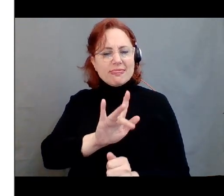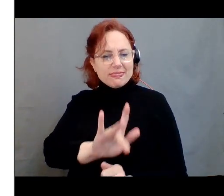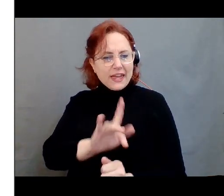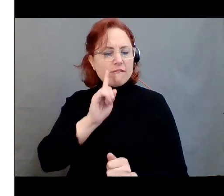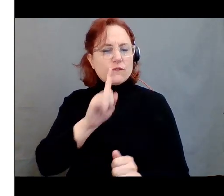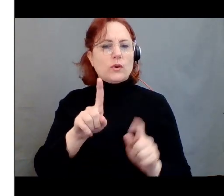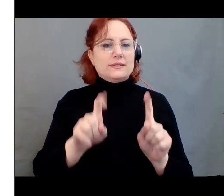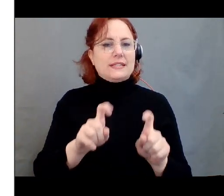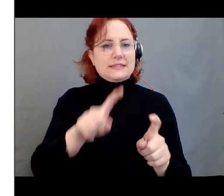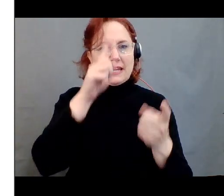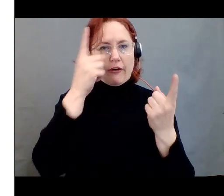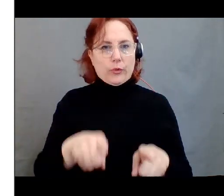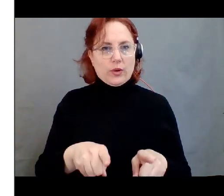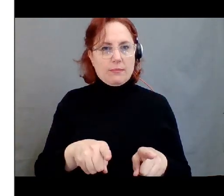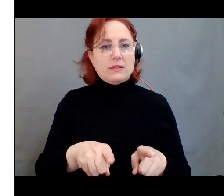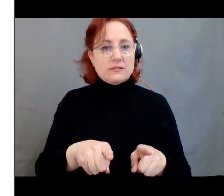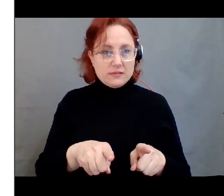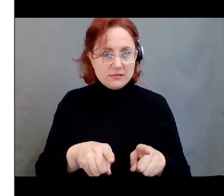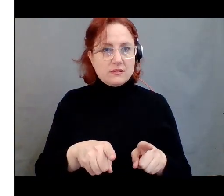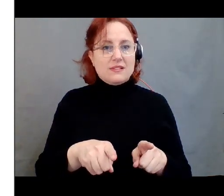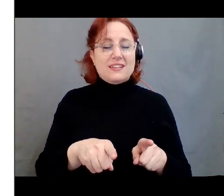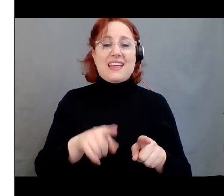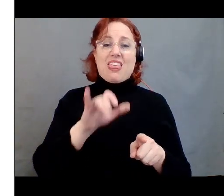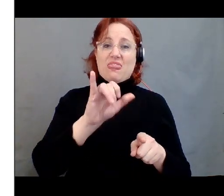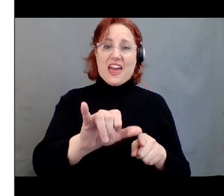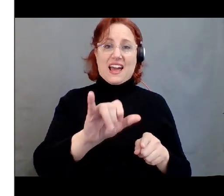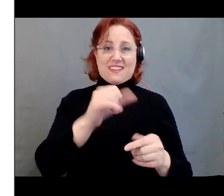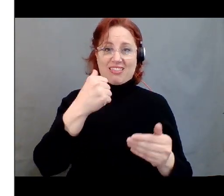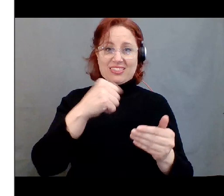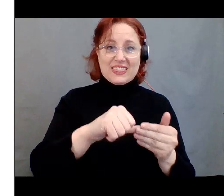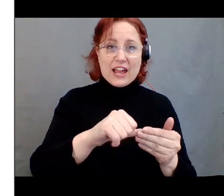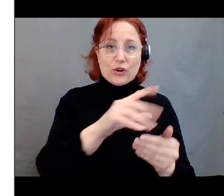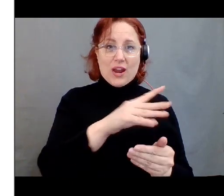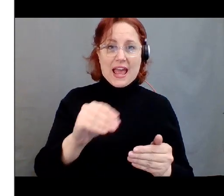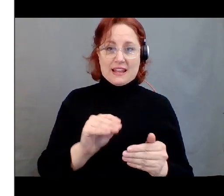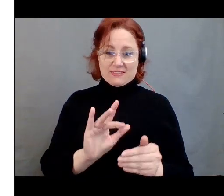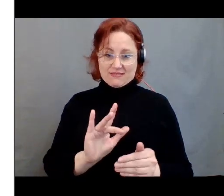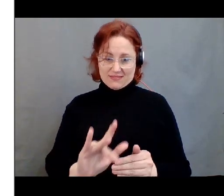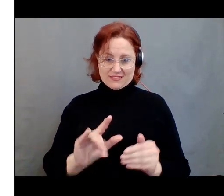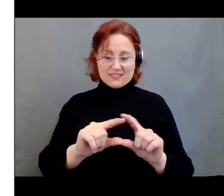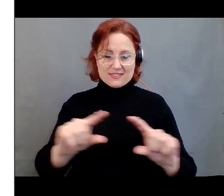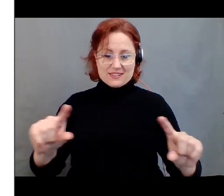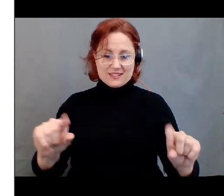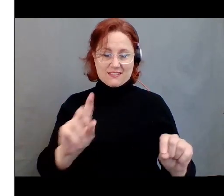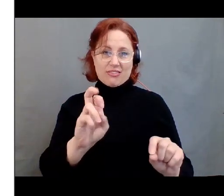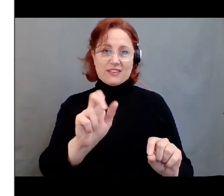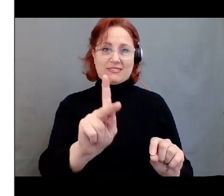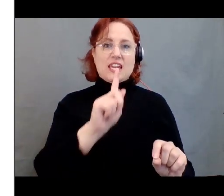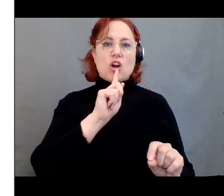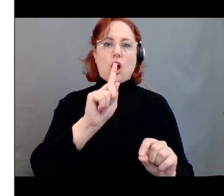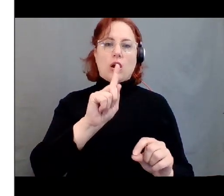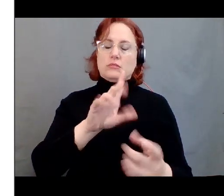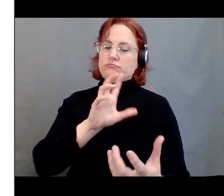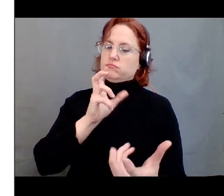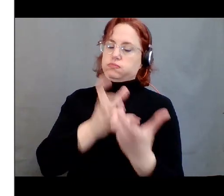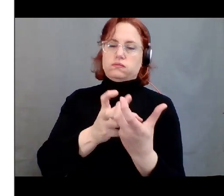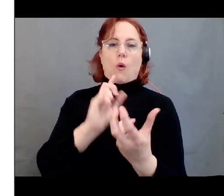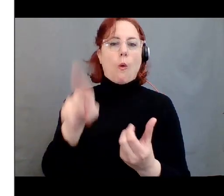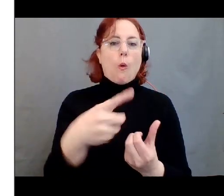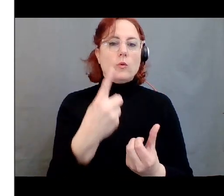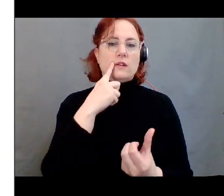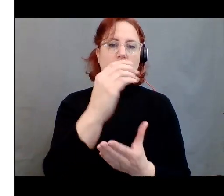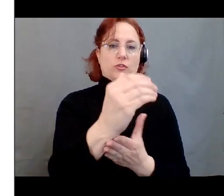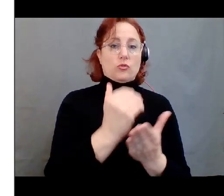testing agreement and link in the letter are both unique to your course. You may also access the testing agreement for a particular course through